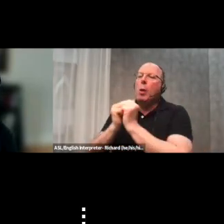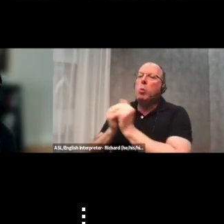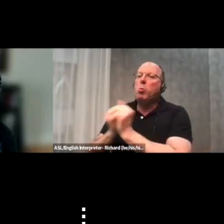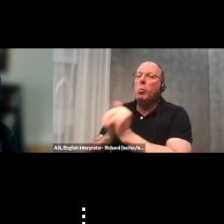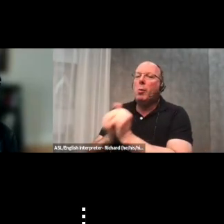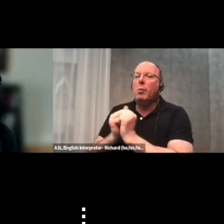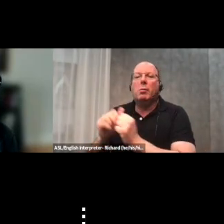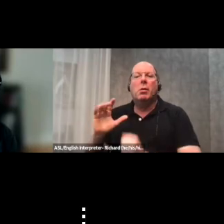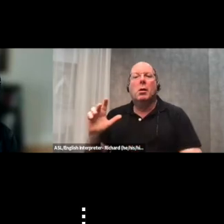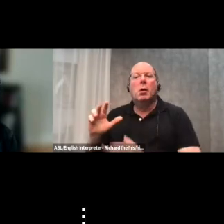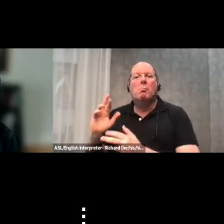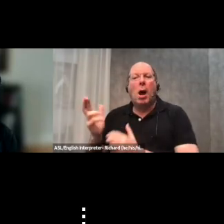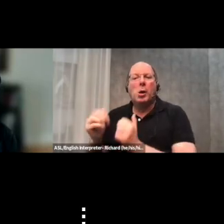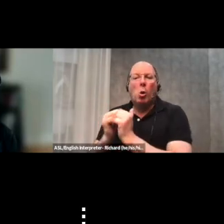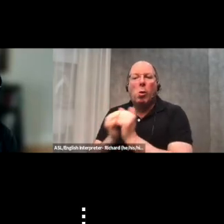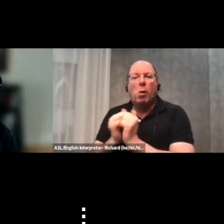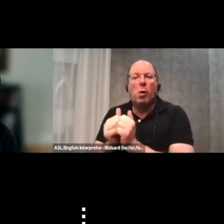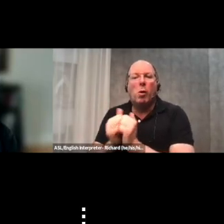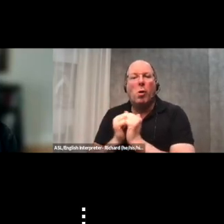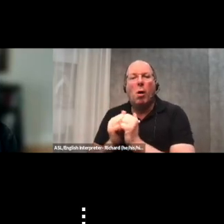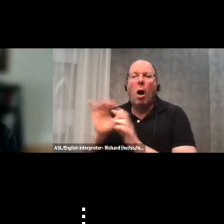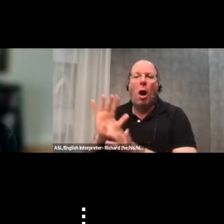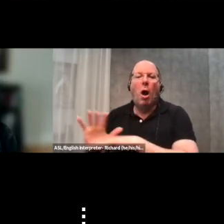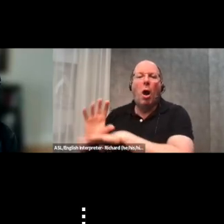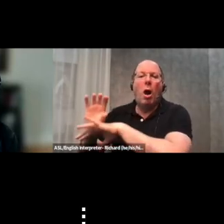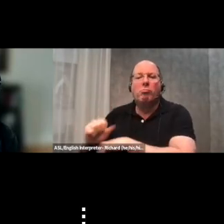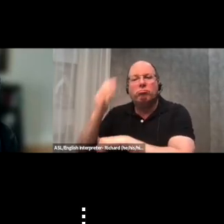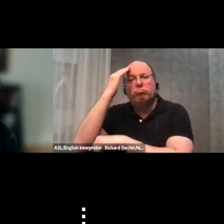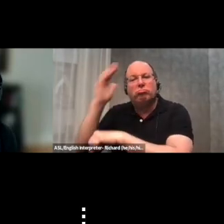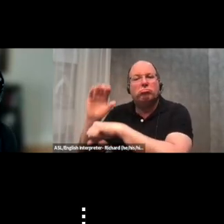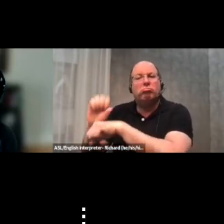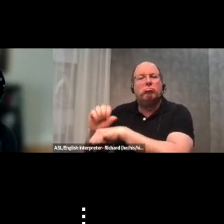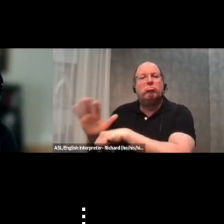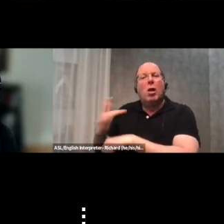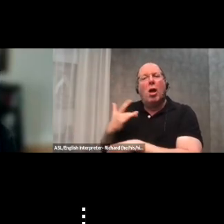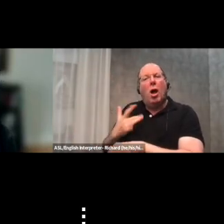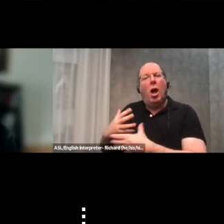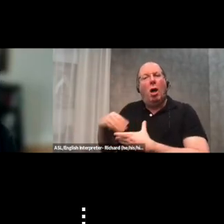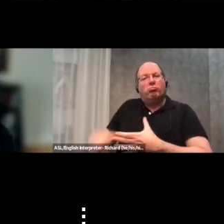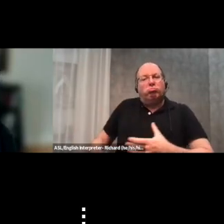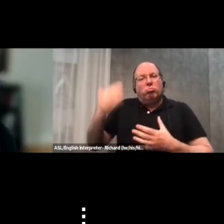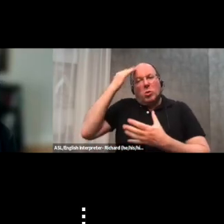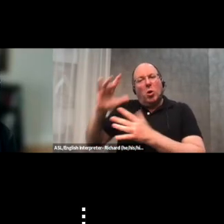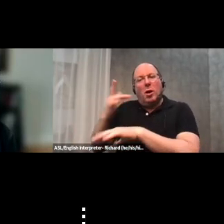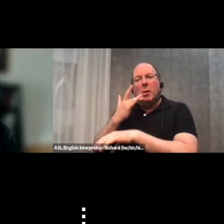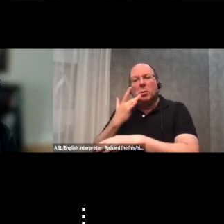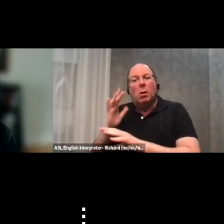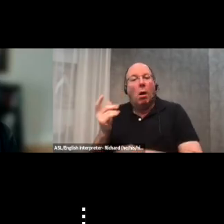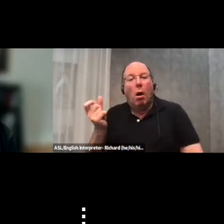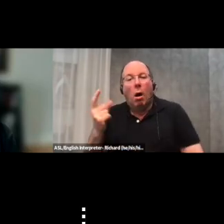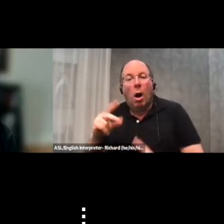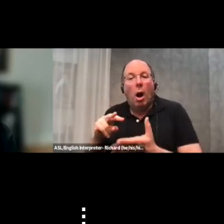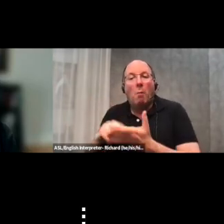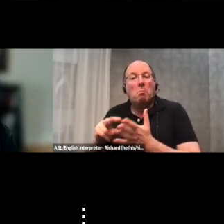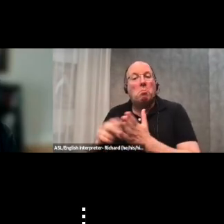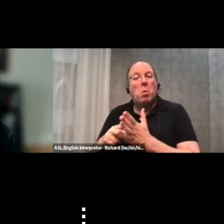you've learned some of their boundaries. You've kind of gotten a feel for what preferences everyone has. And that's not to say you